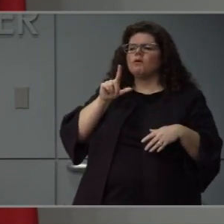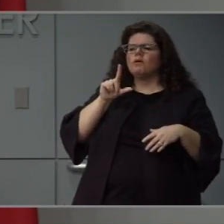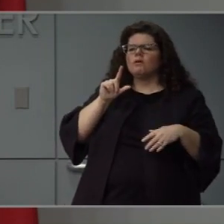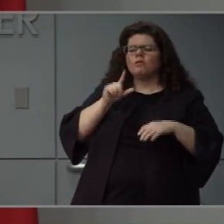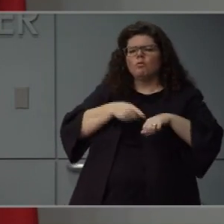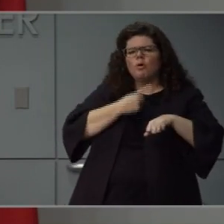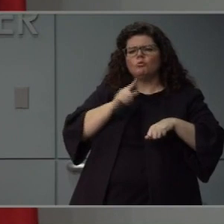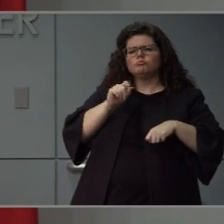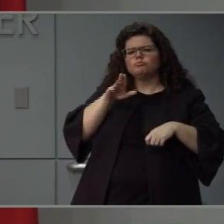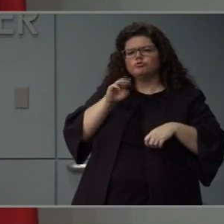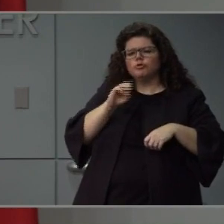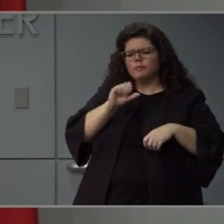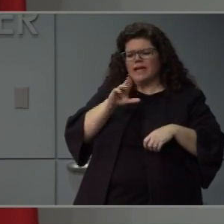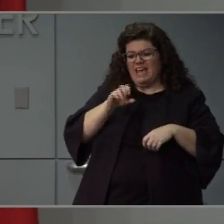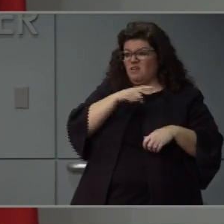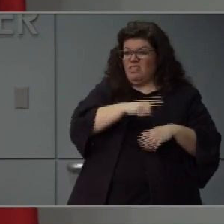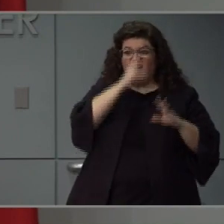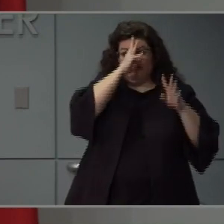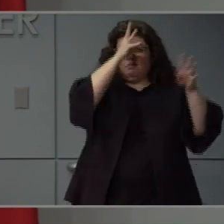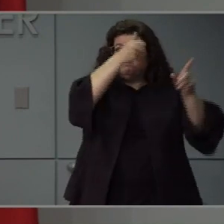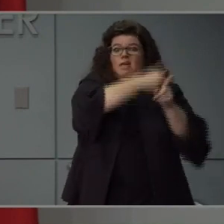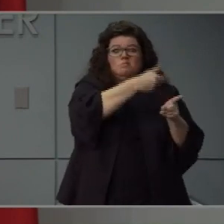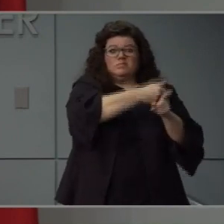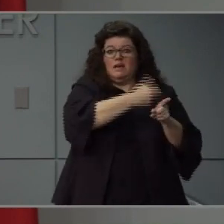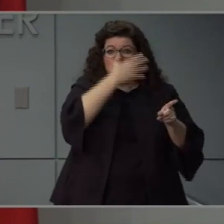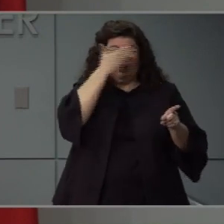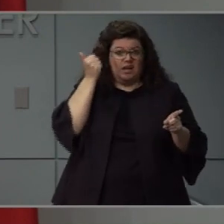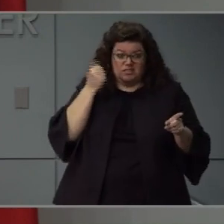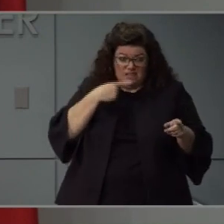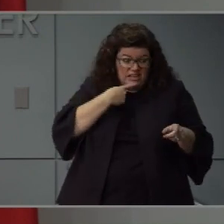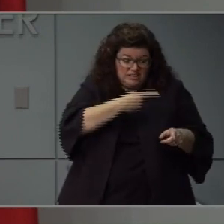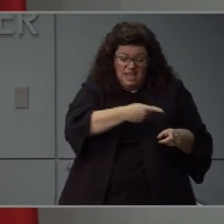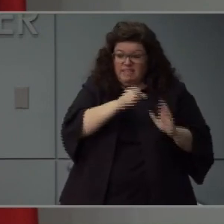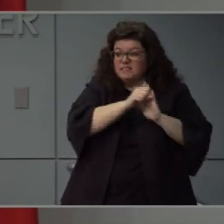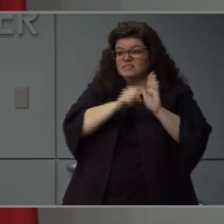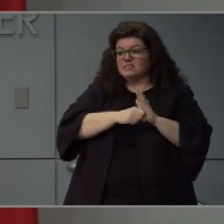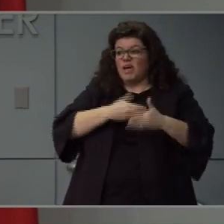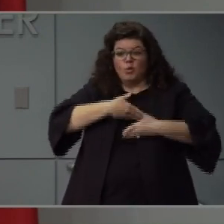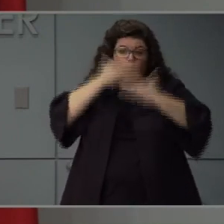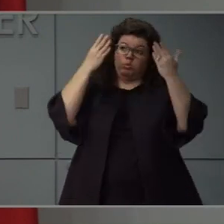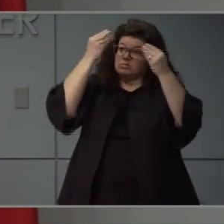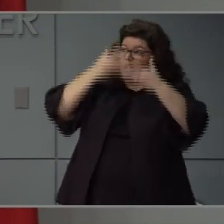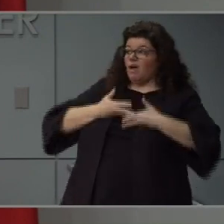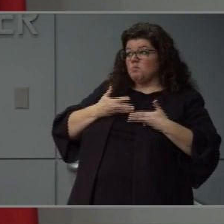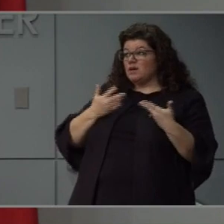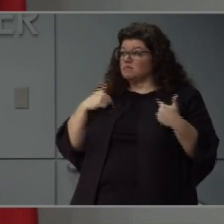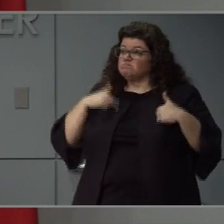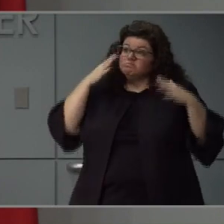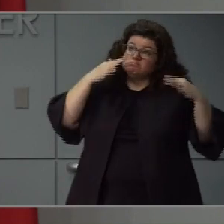so they've kind of come up with their own protocol. Is there a protocol that the state is wanting those